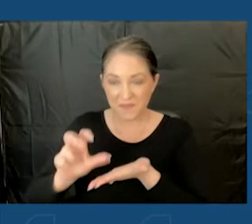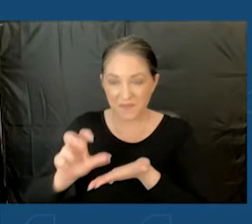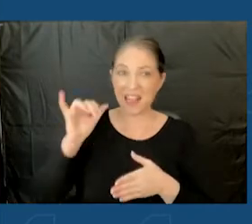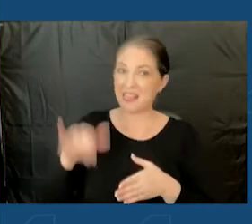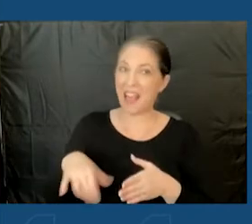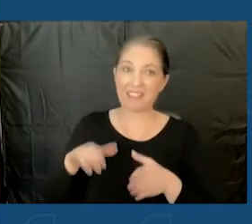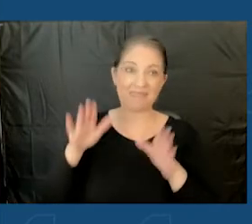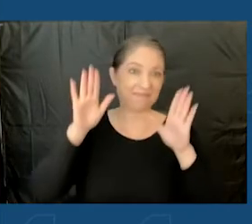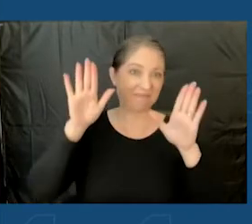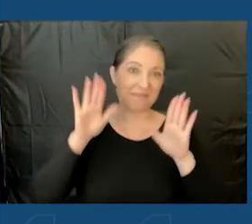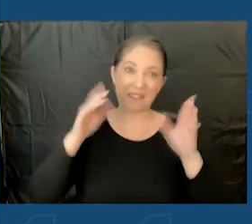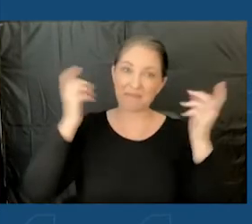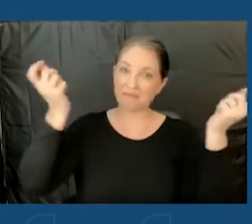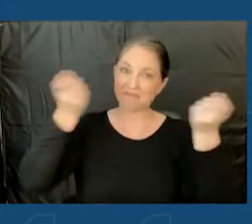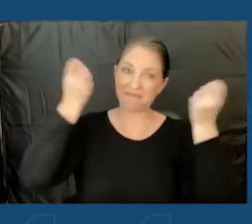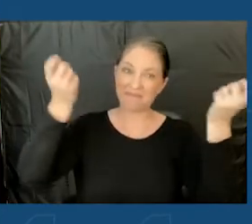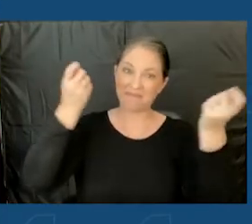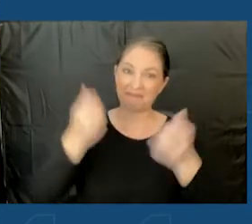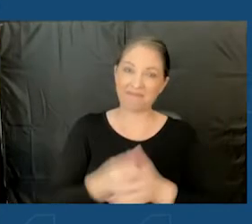celebrate.